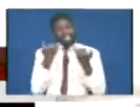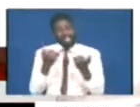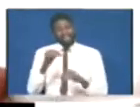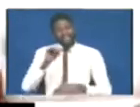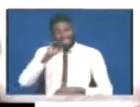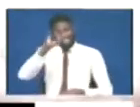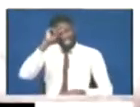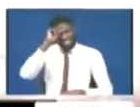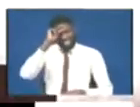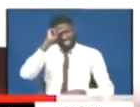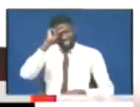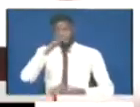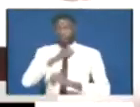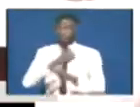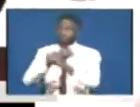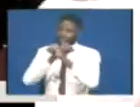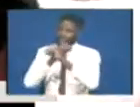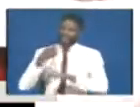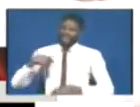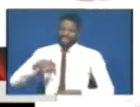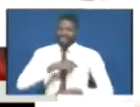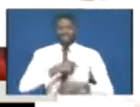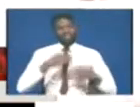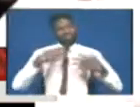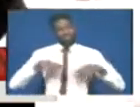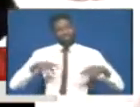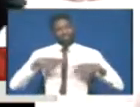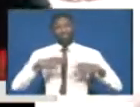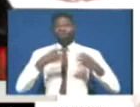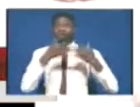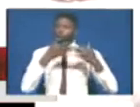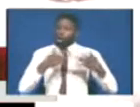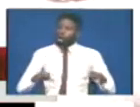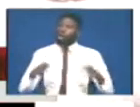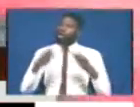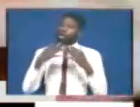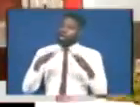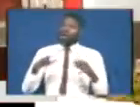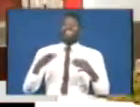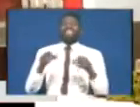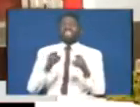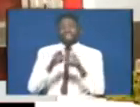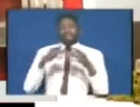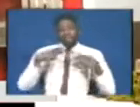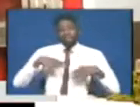all those that are making laws in the parliament and elsewhere.